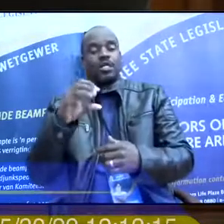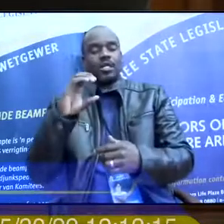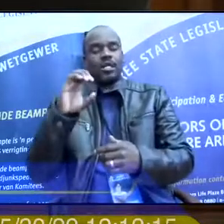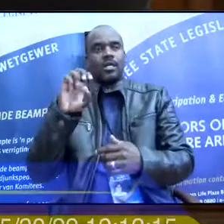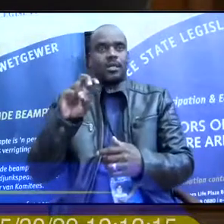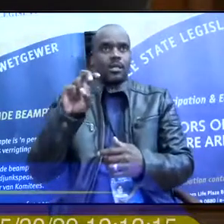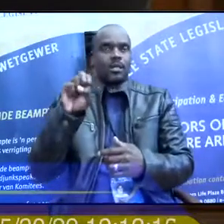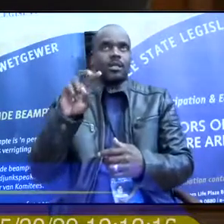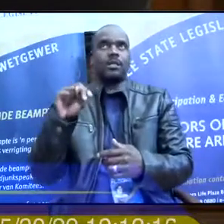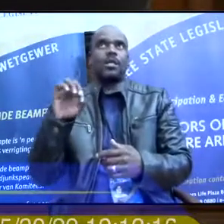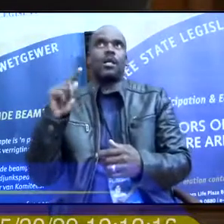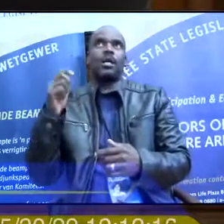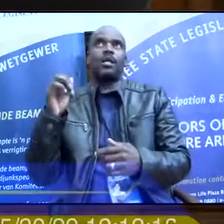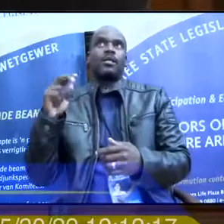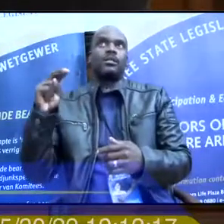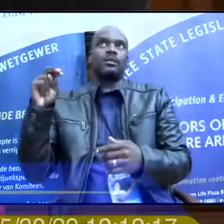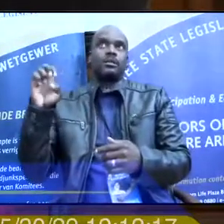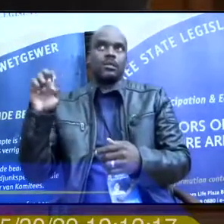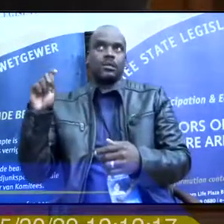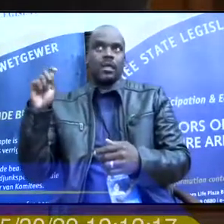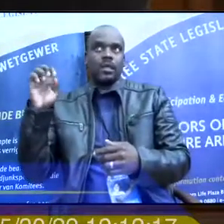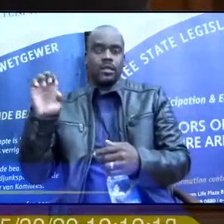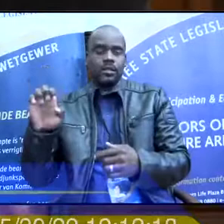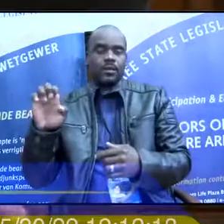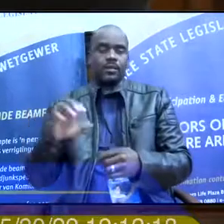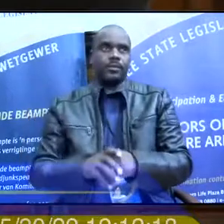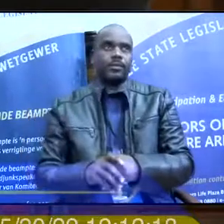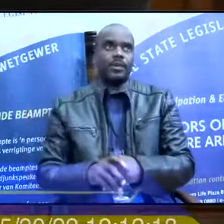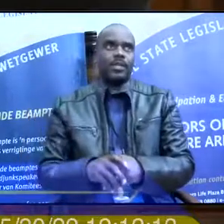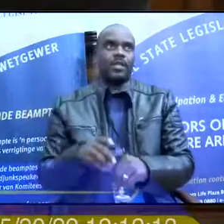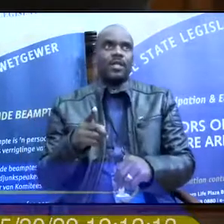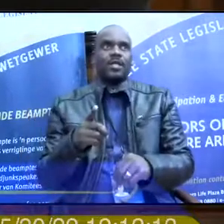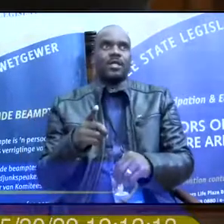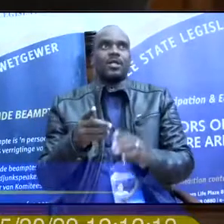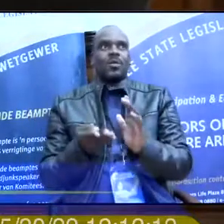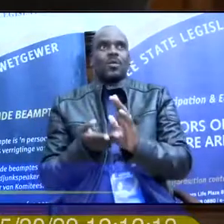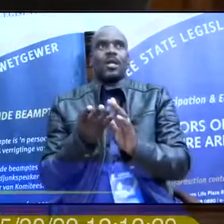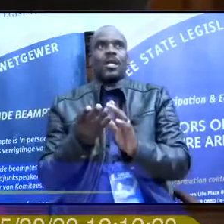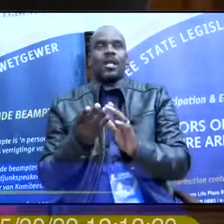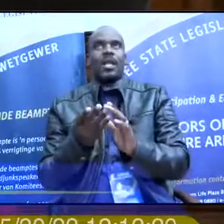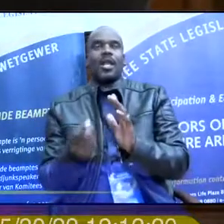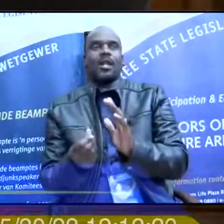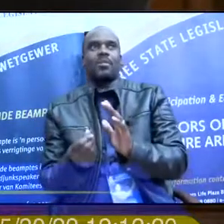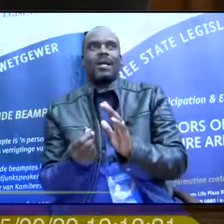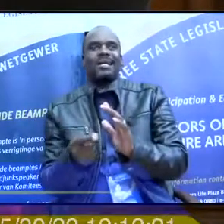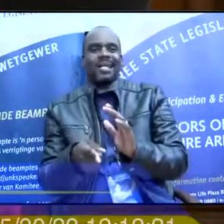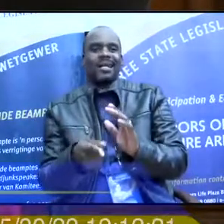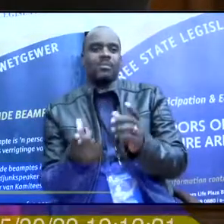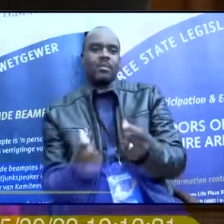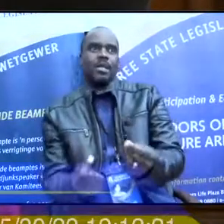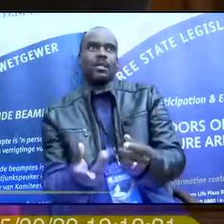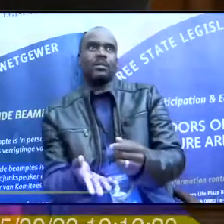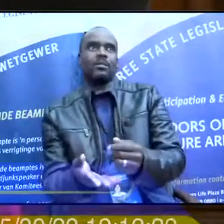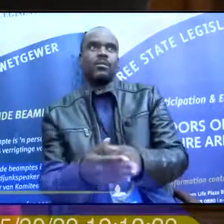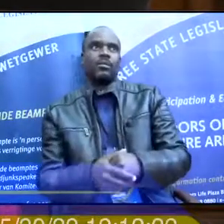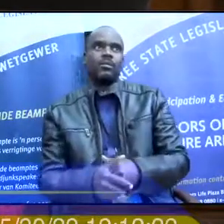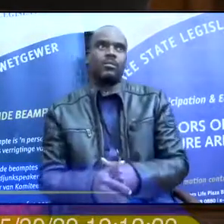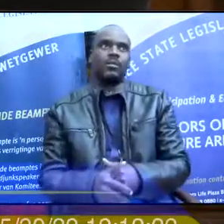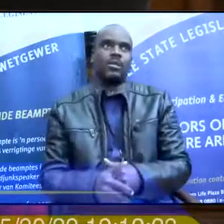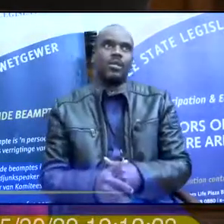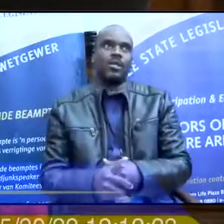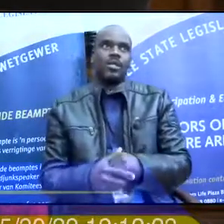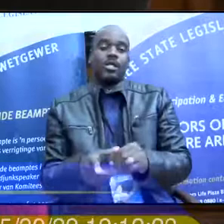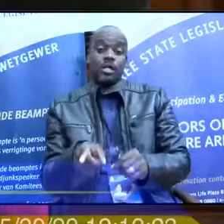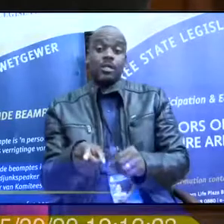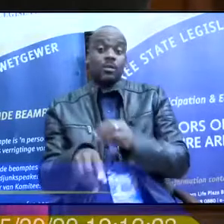that forces companies to reinvest the monies that they make back into the economy because